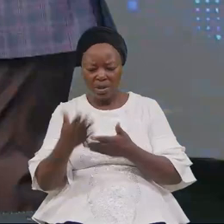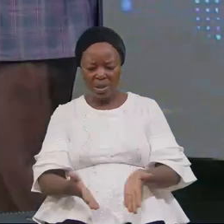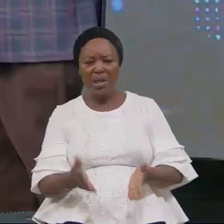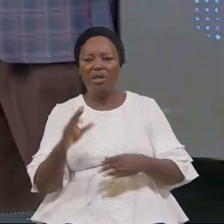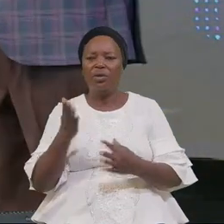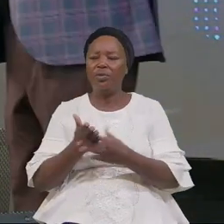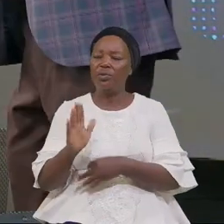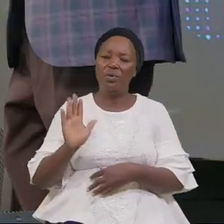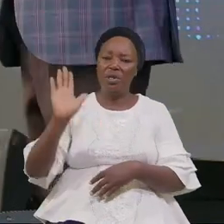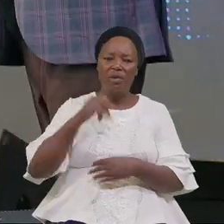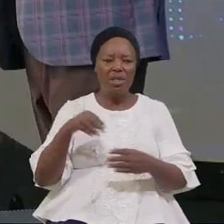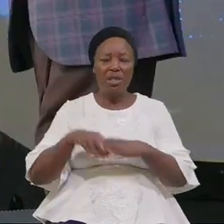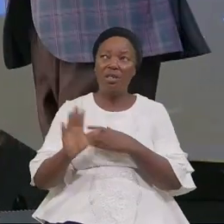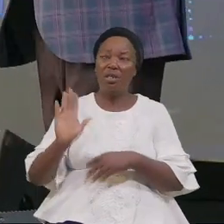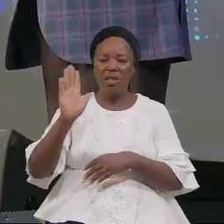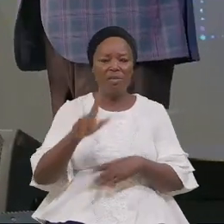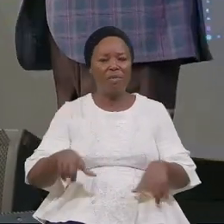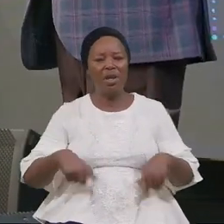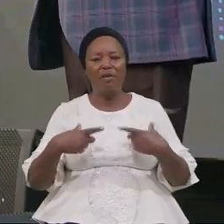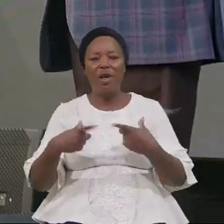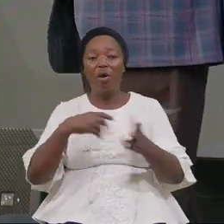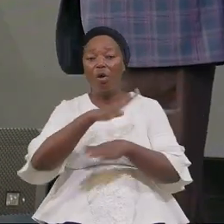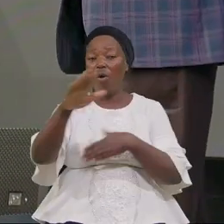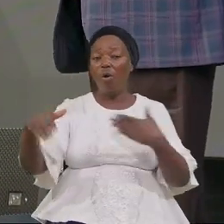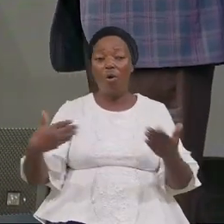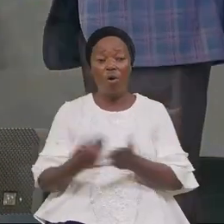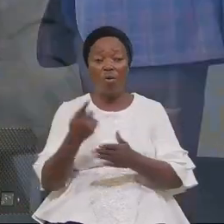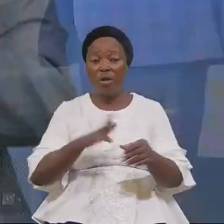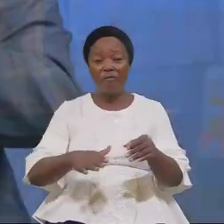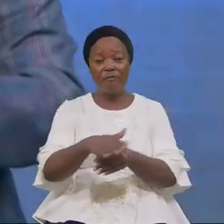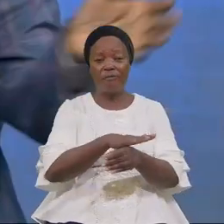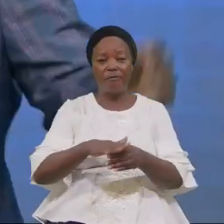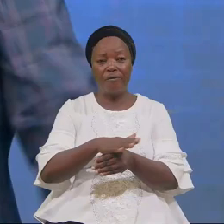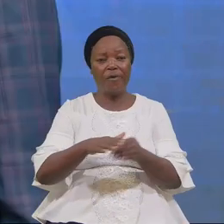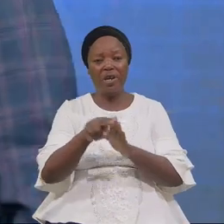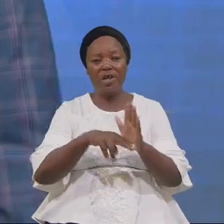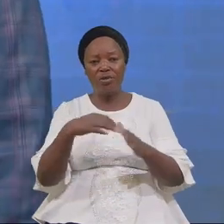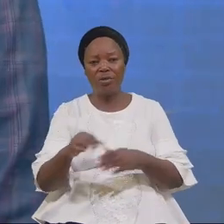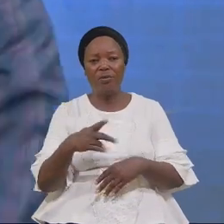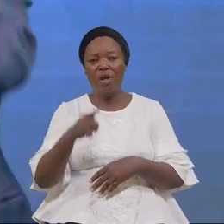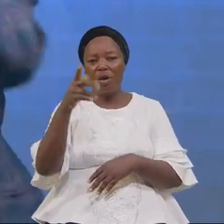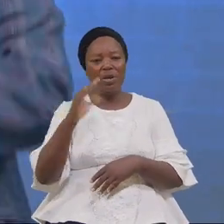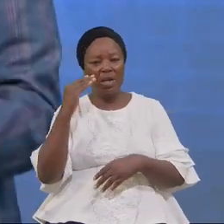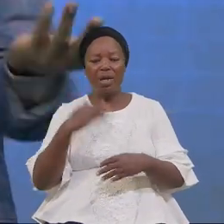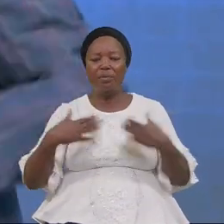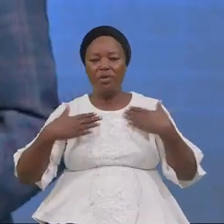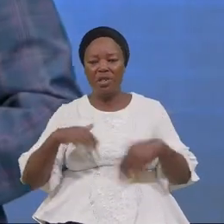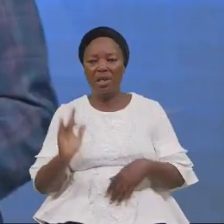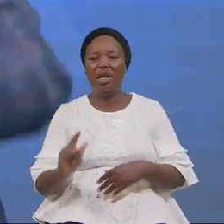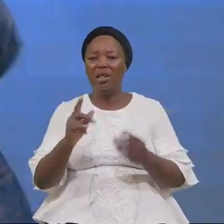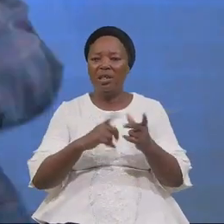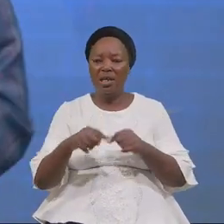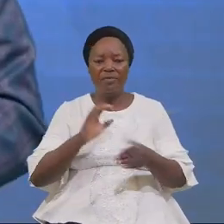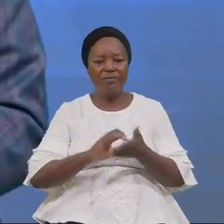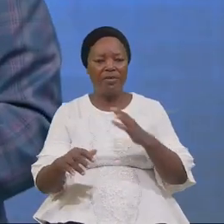him, in him dwelleth all the fullness of the Godhead bodily. Then in verse